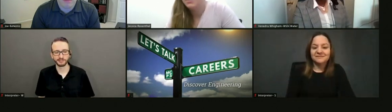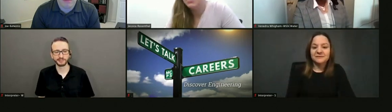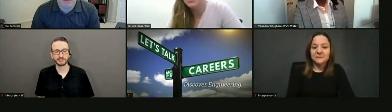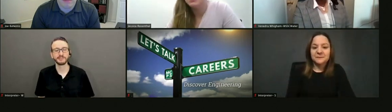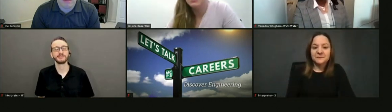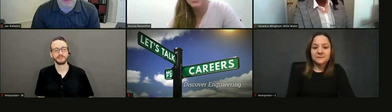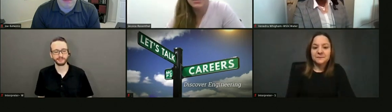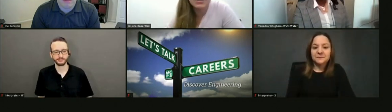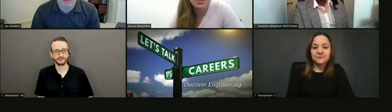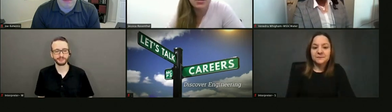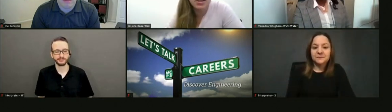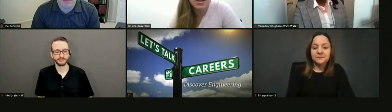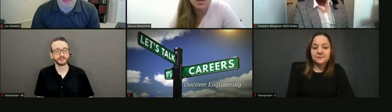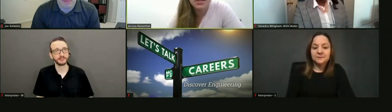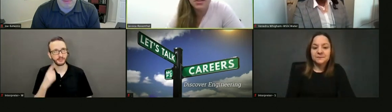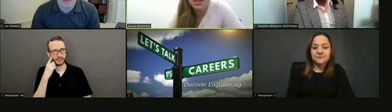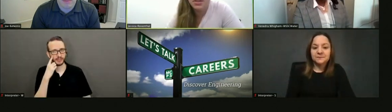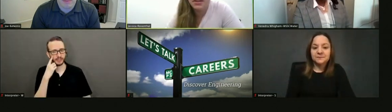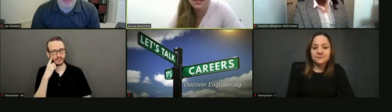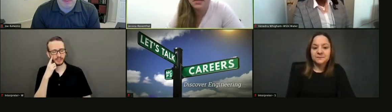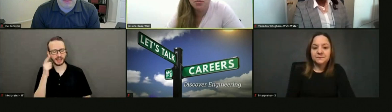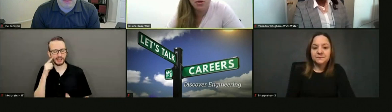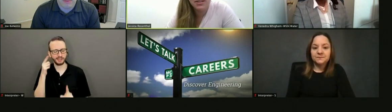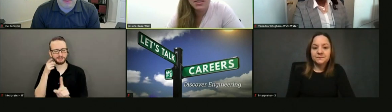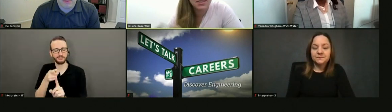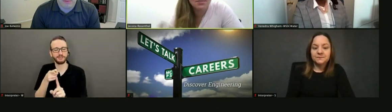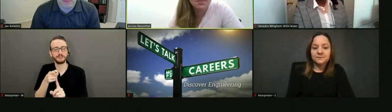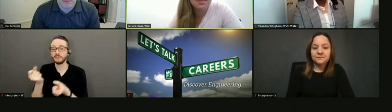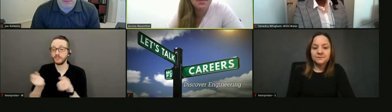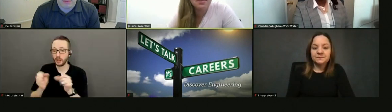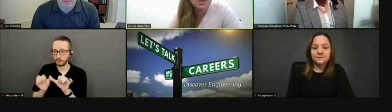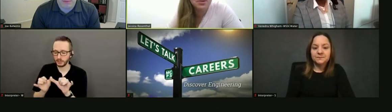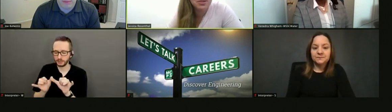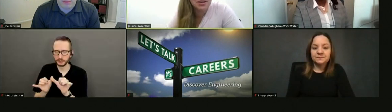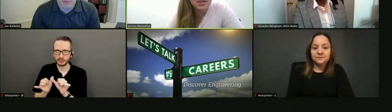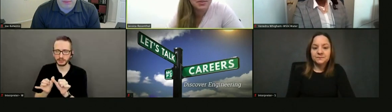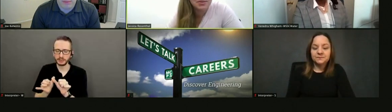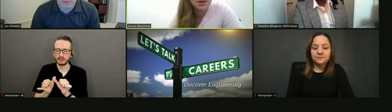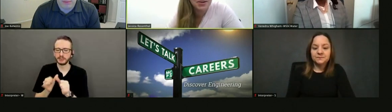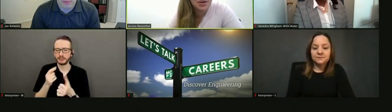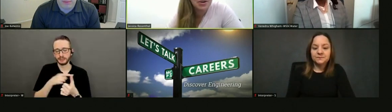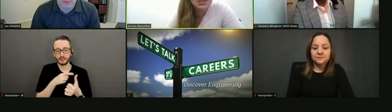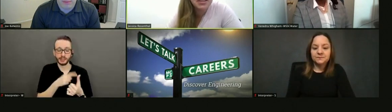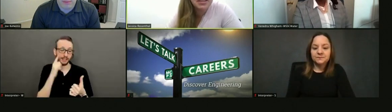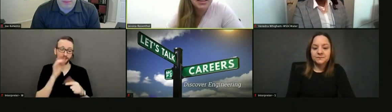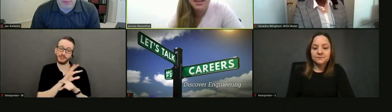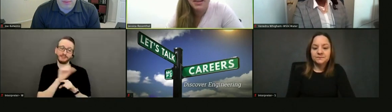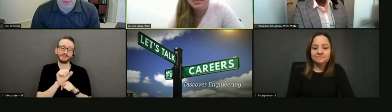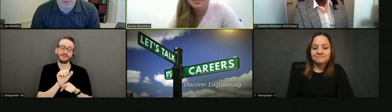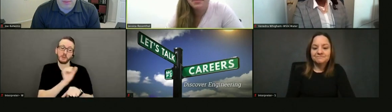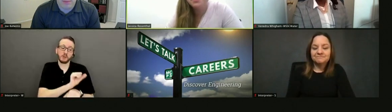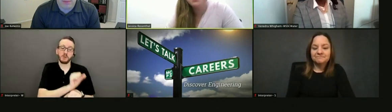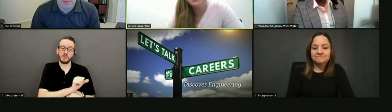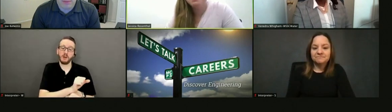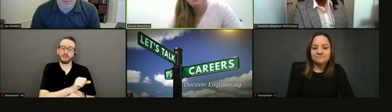Yeah, I think I chose automotive engineering. One, it's just awesome to work on cars,